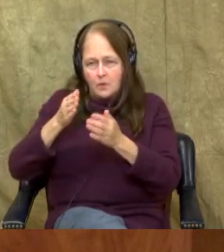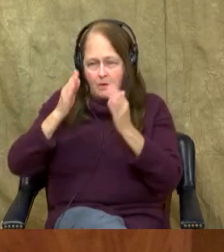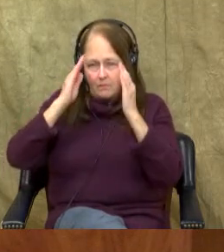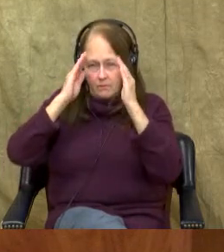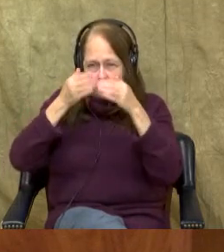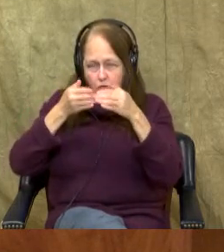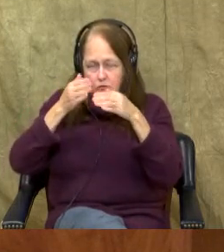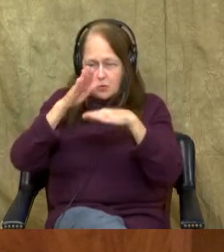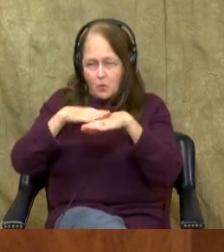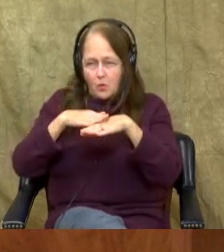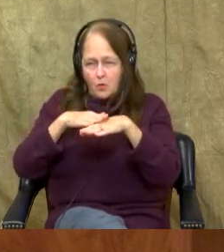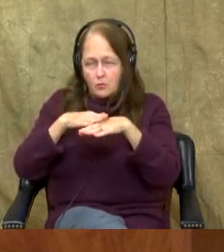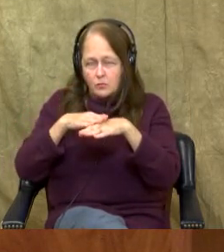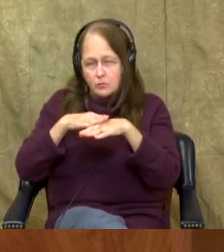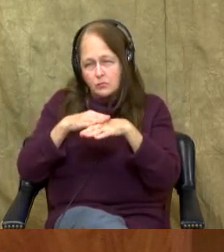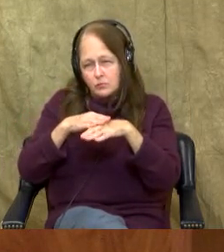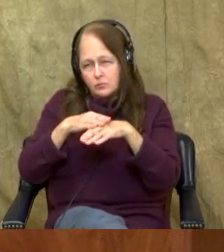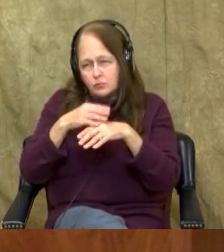couple of words.